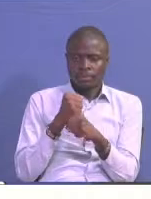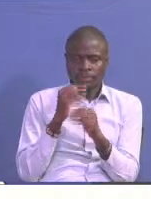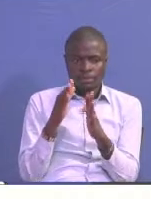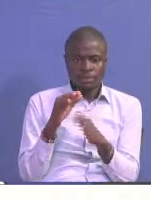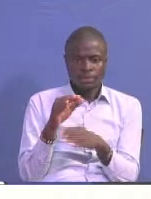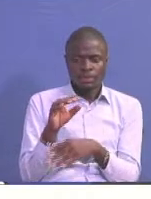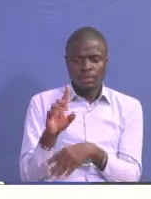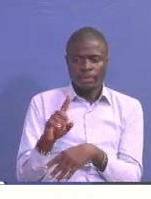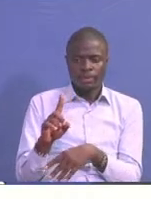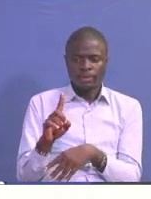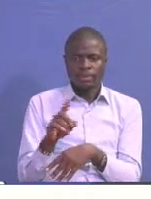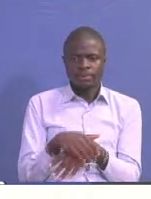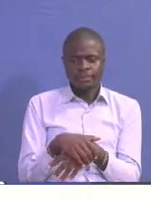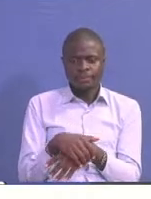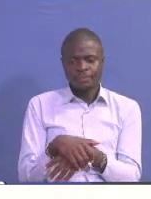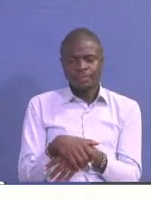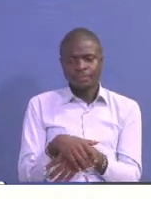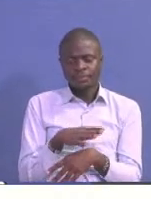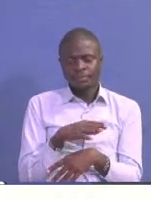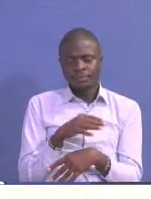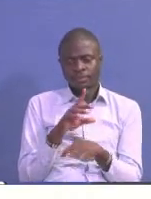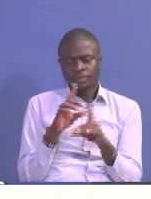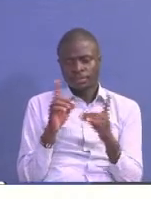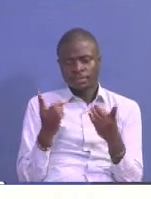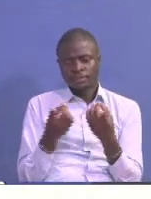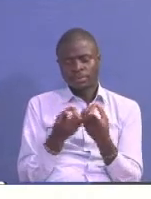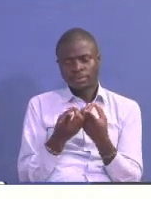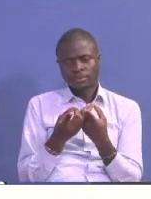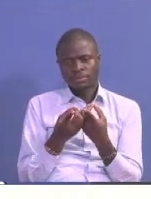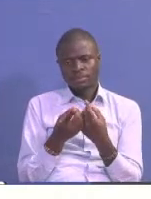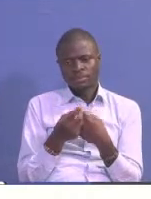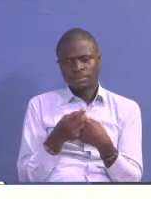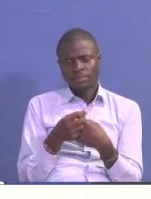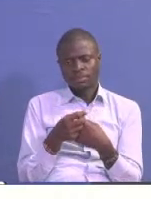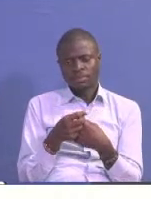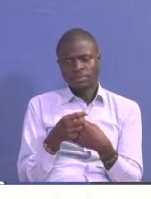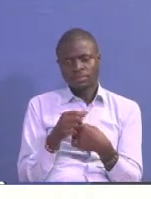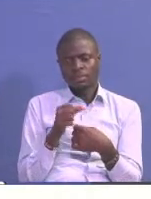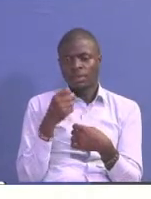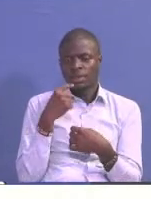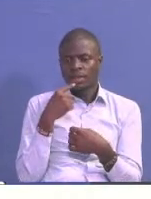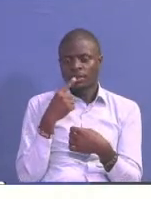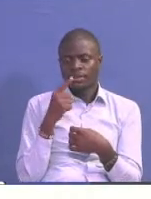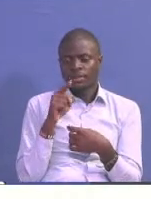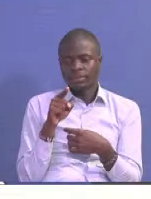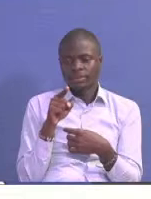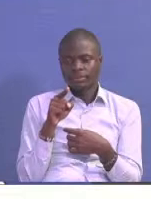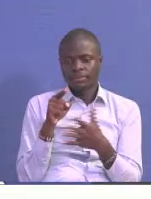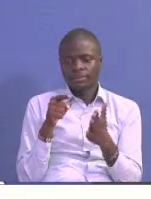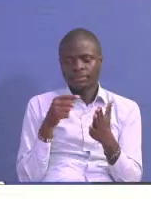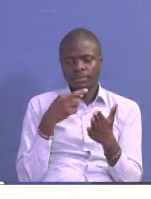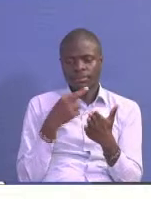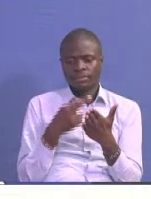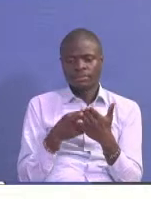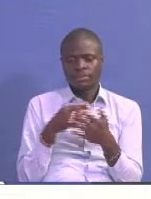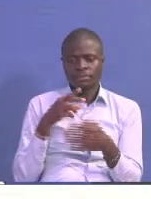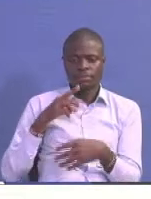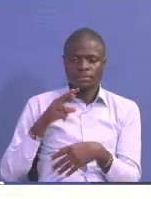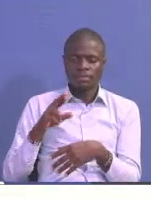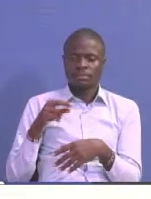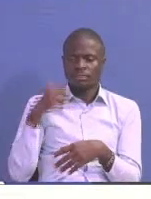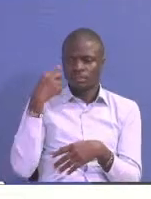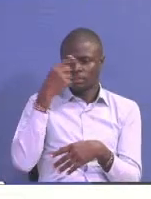ministries and the departments. And I can assure you the results were